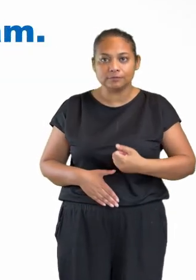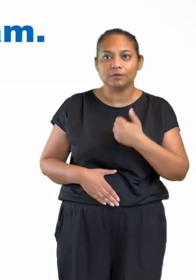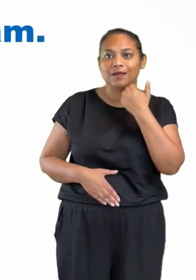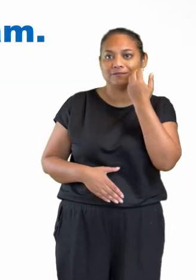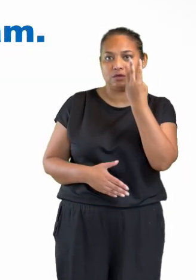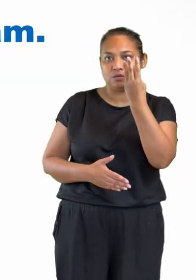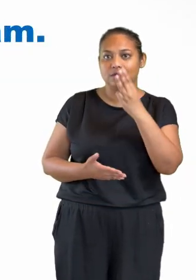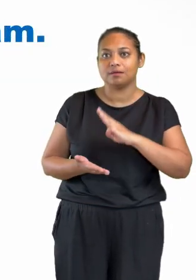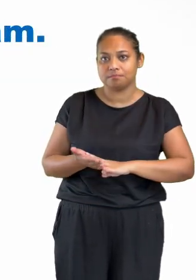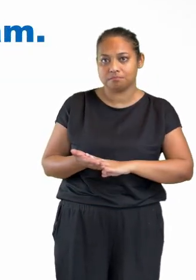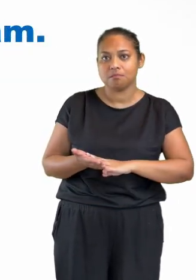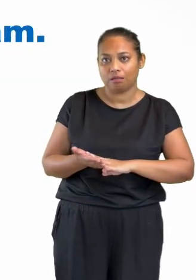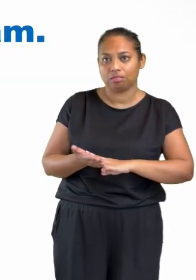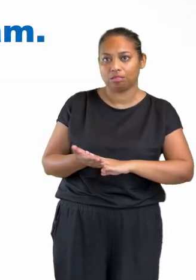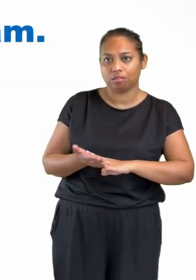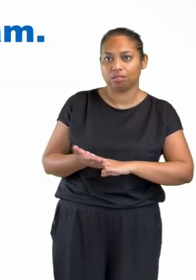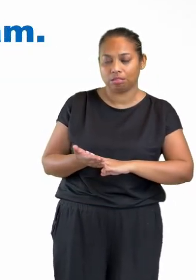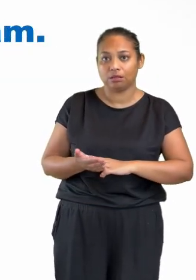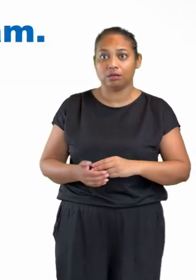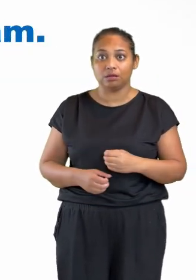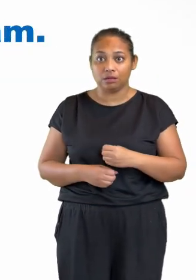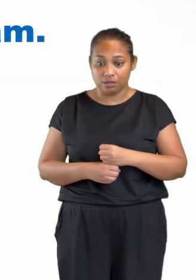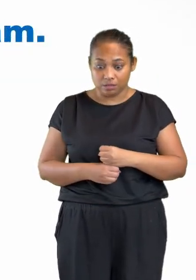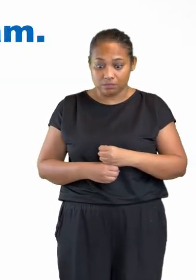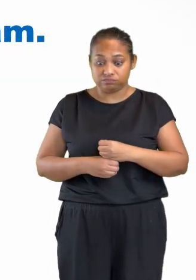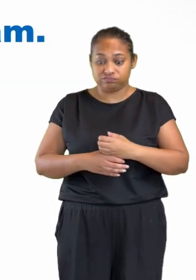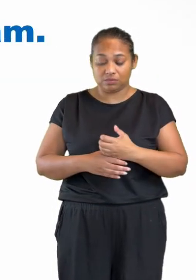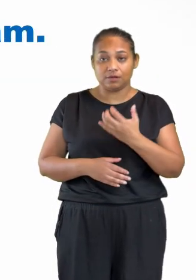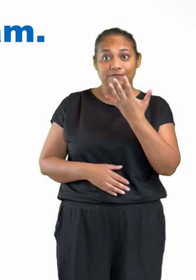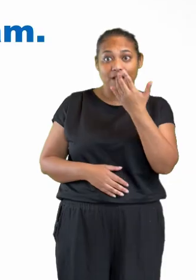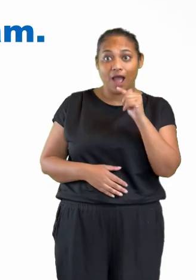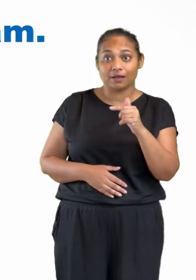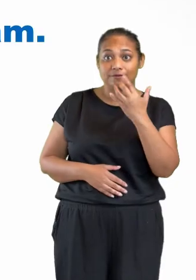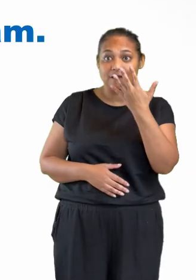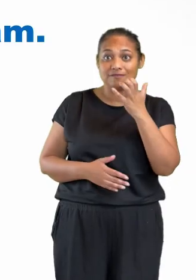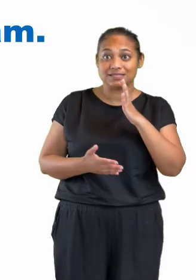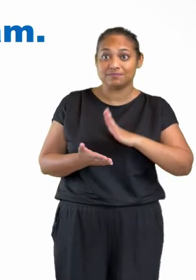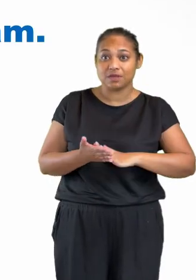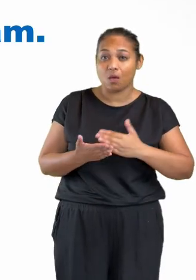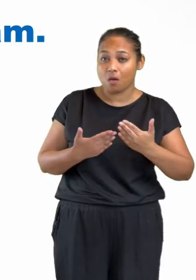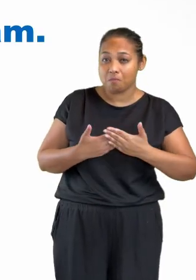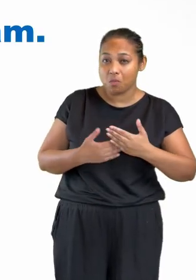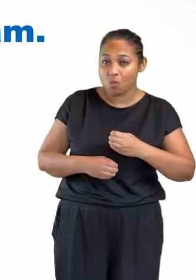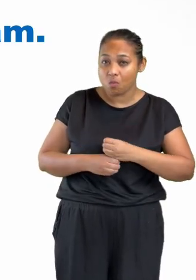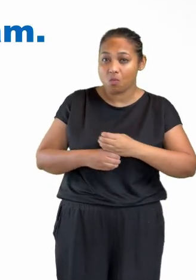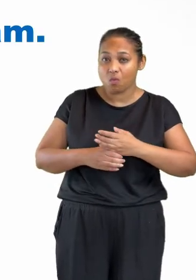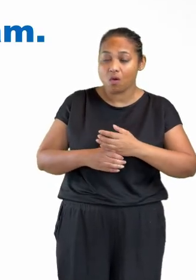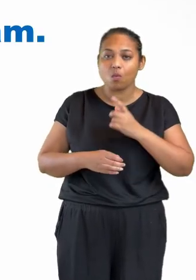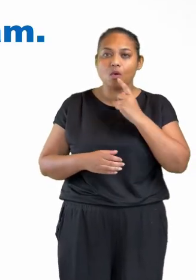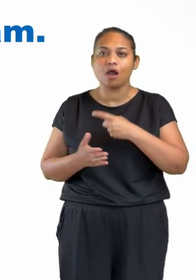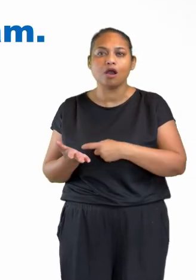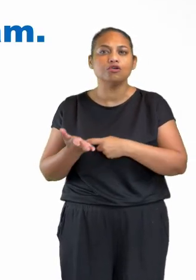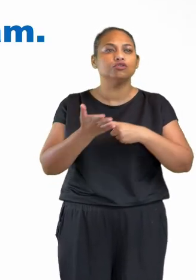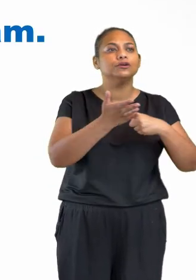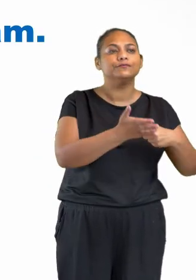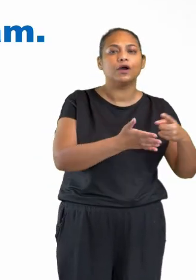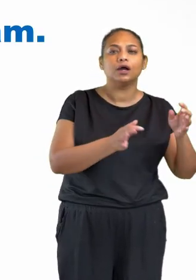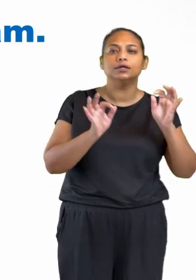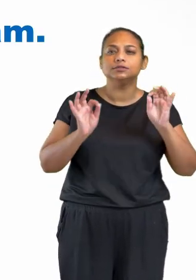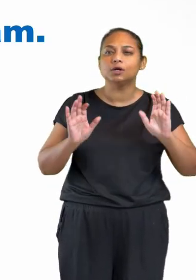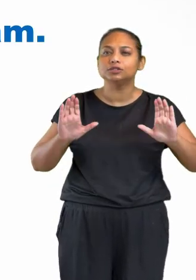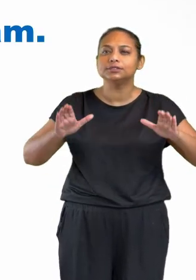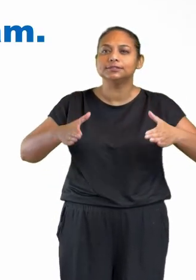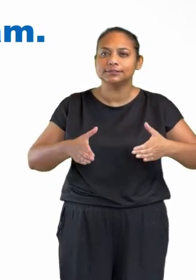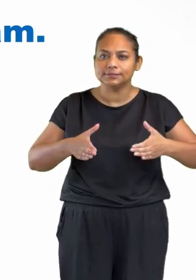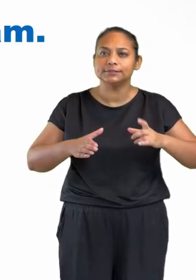to 5.5 centimetres, we will then refer you to our vascular surgical team, who will